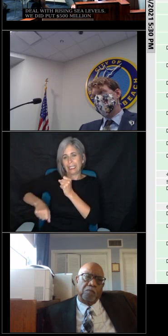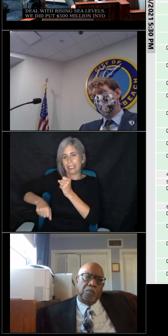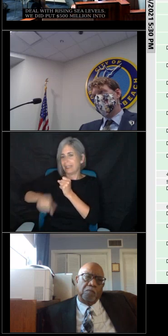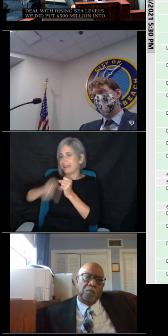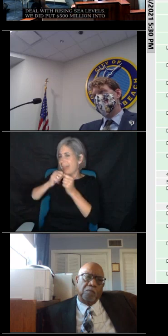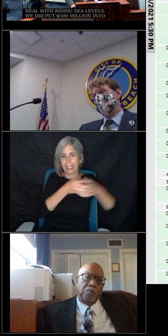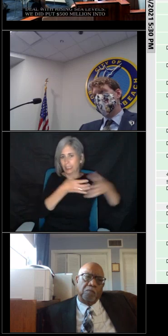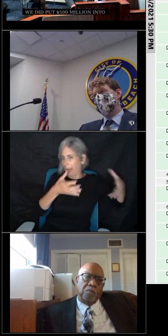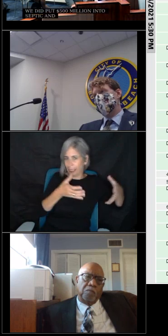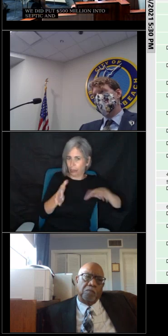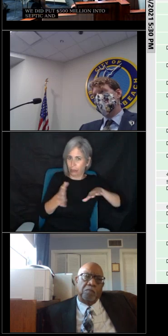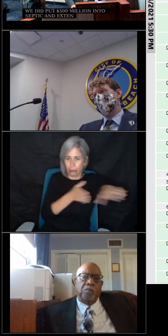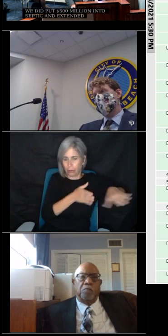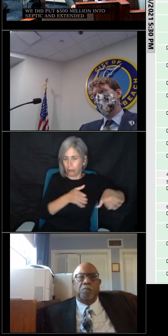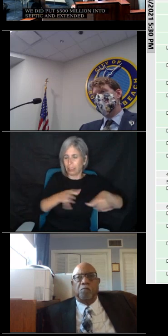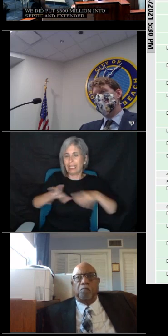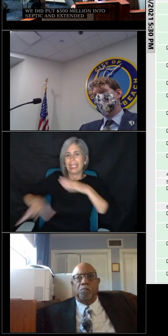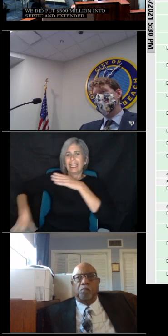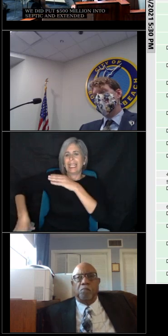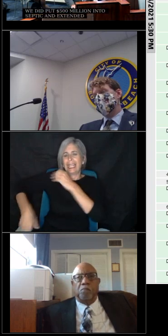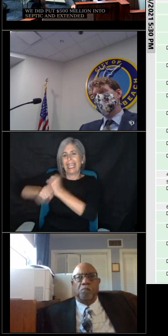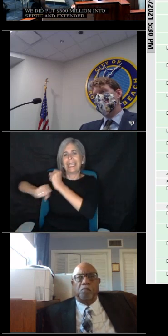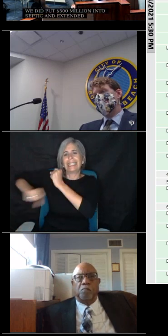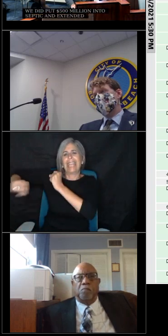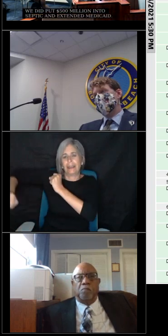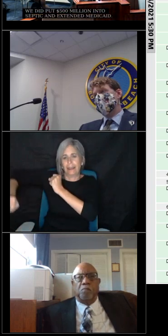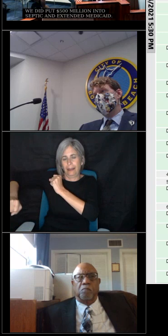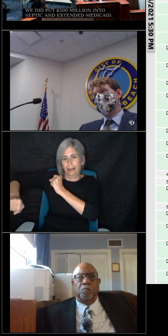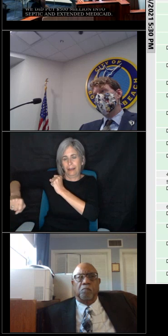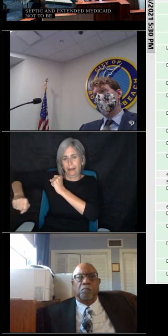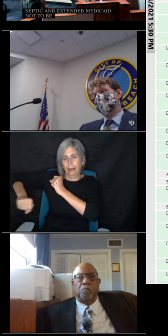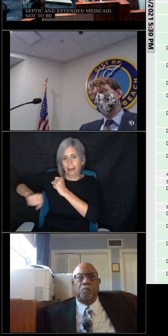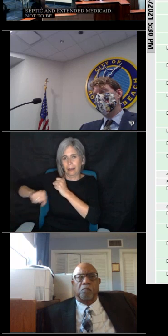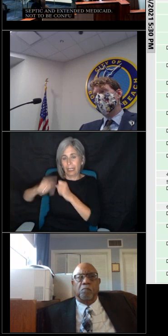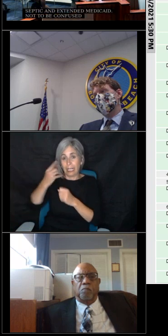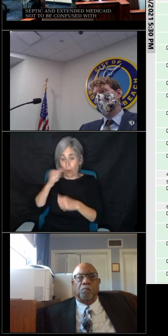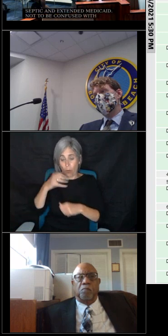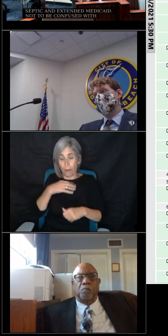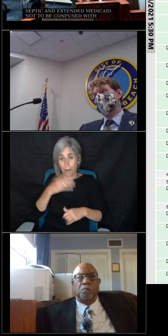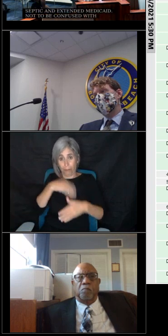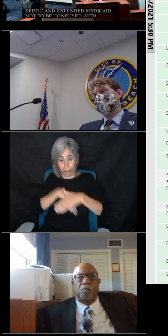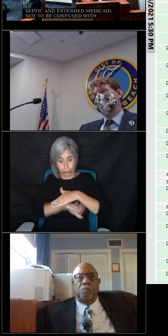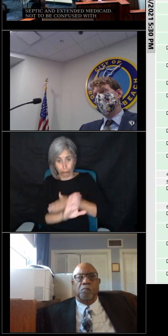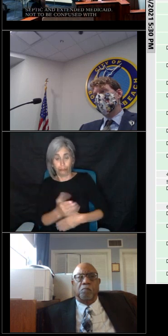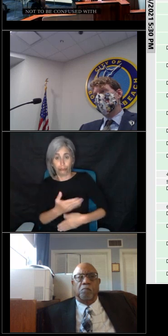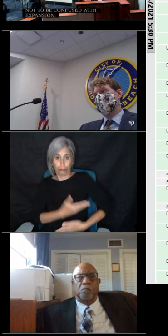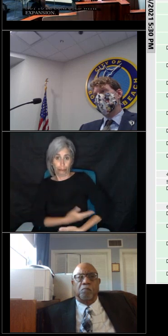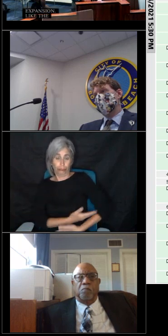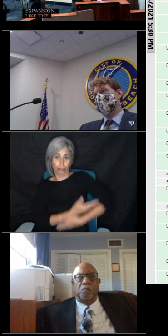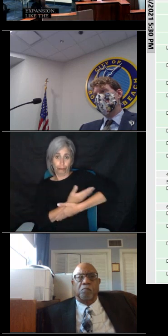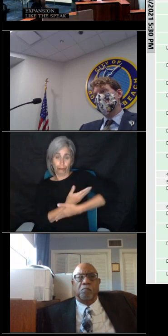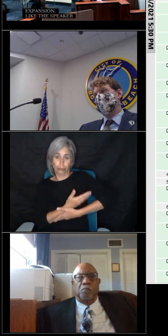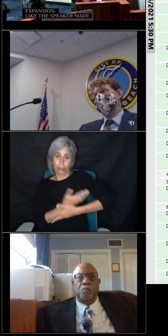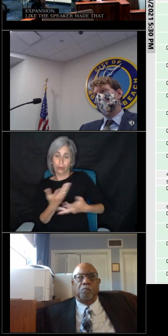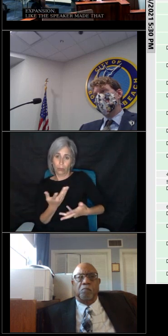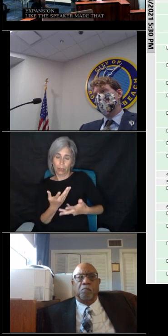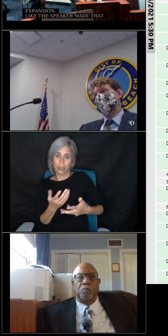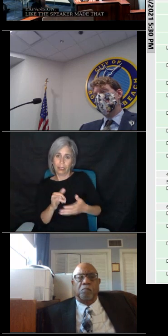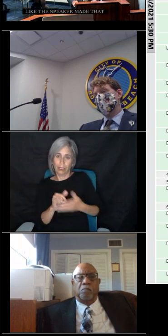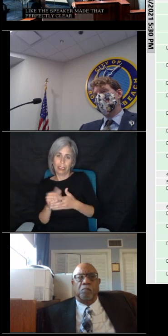expansion, okay? Like the speaker made that perfectly clear. For a woman who just had a child, now we're going to expand it to a full year for her, which is